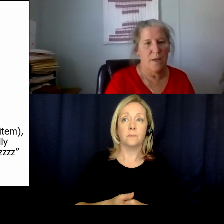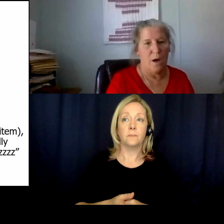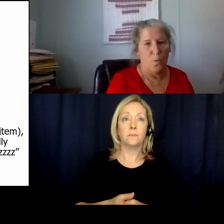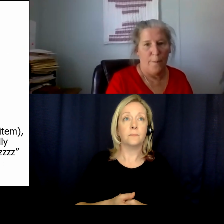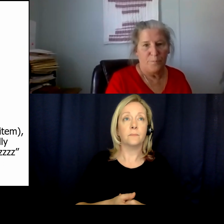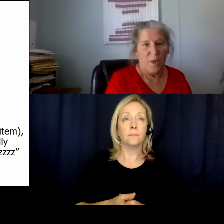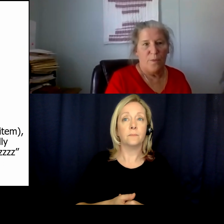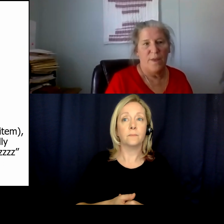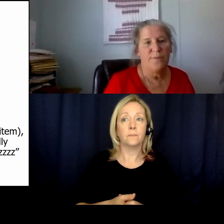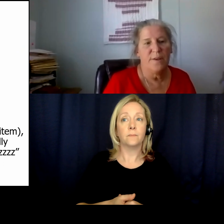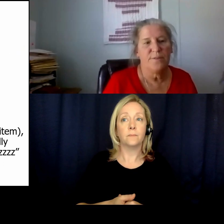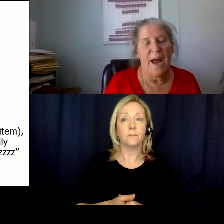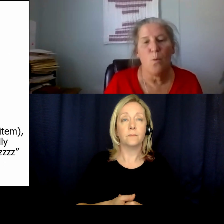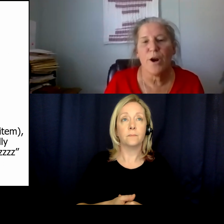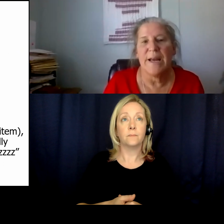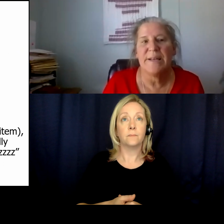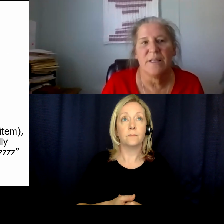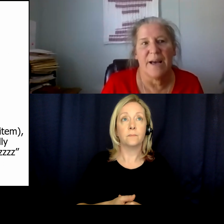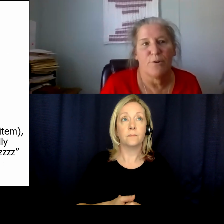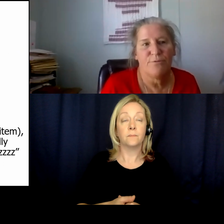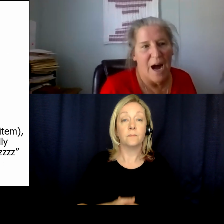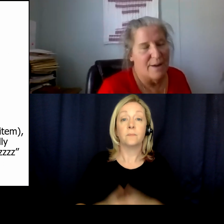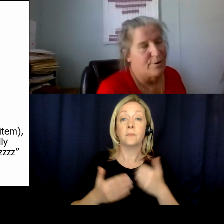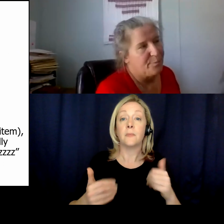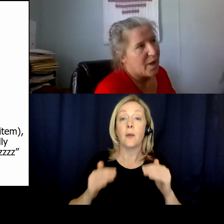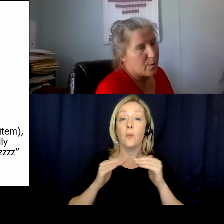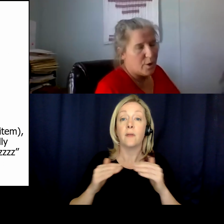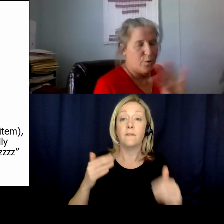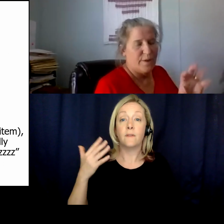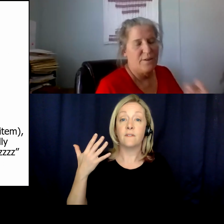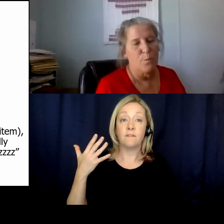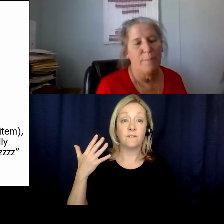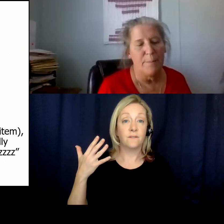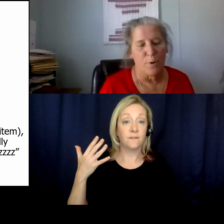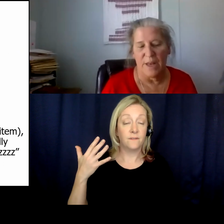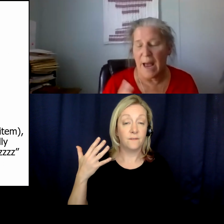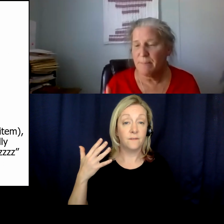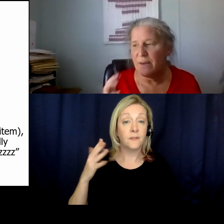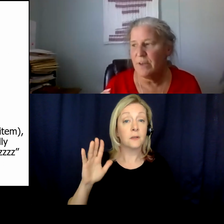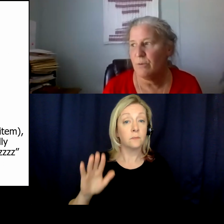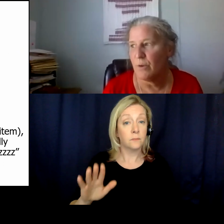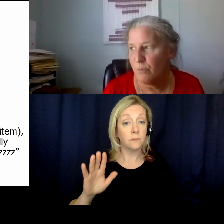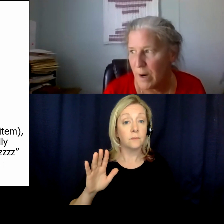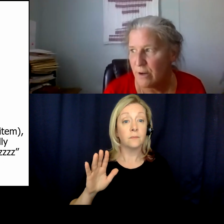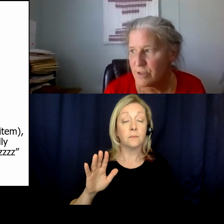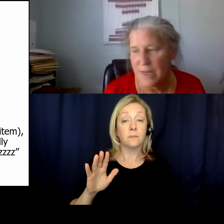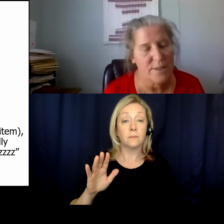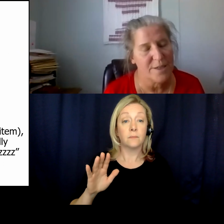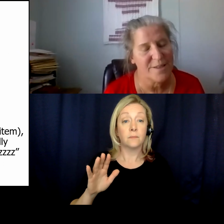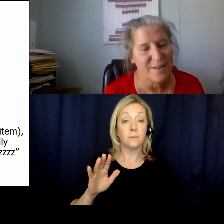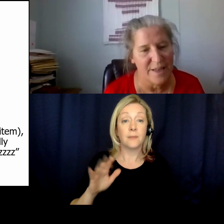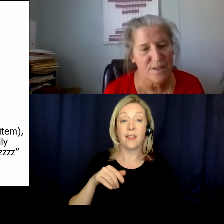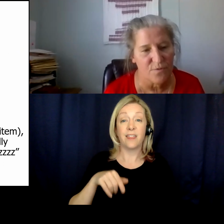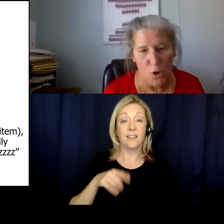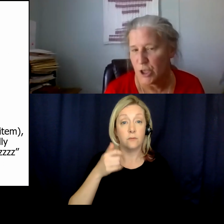Okay, so this is now we're into level 5. And you need to remember that I'm giving you the Reader's